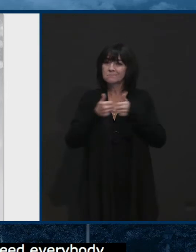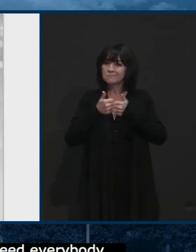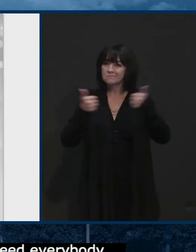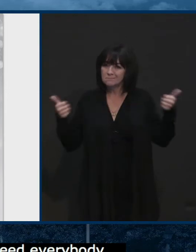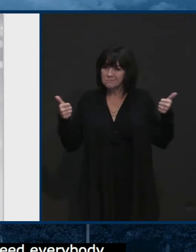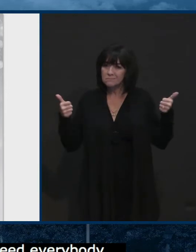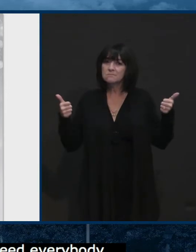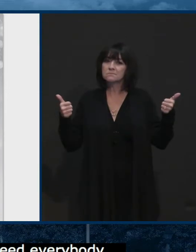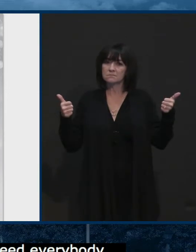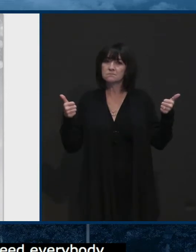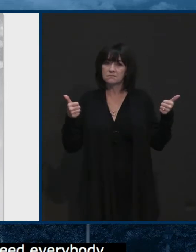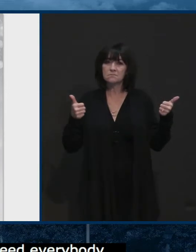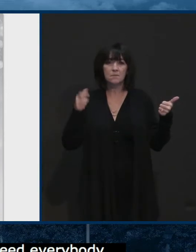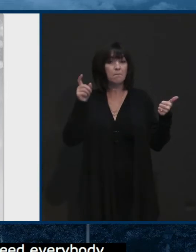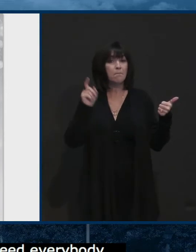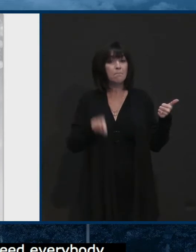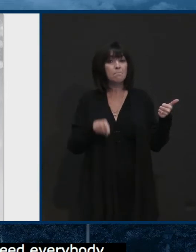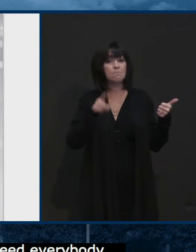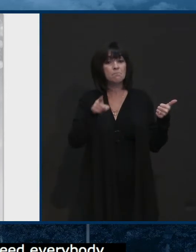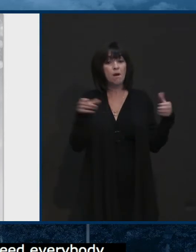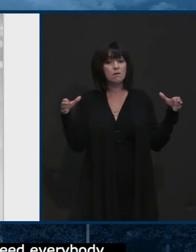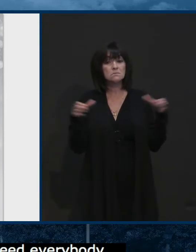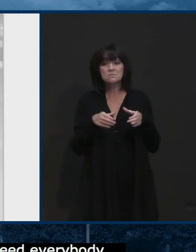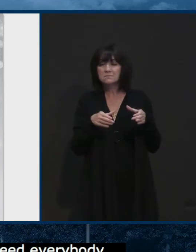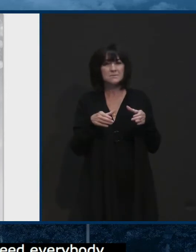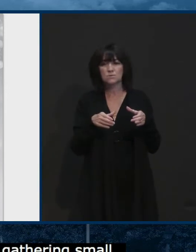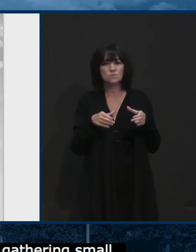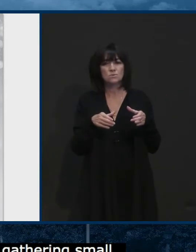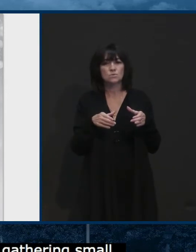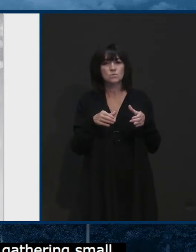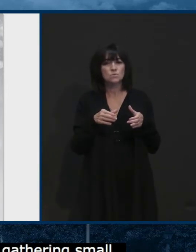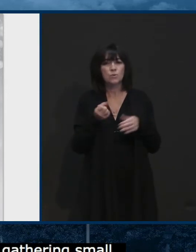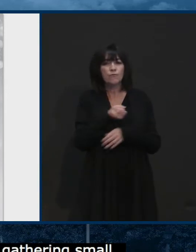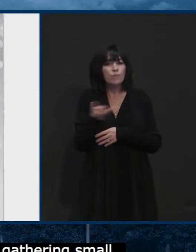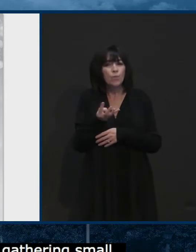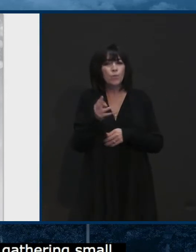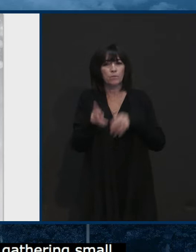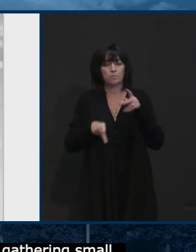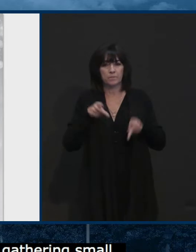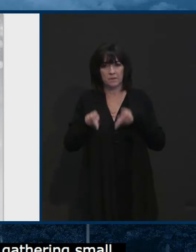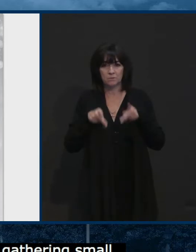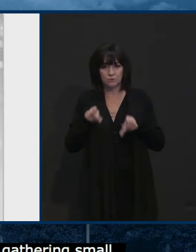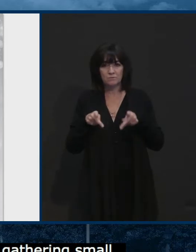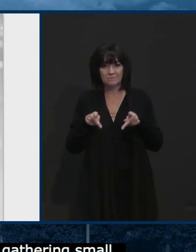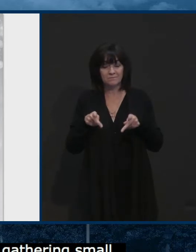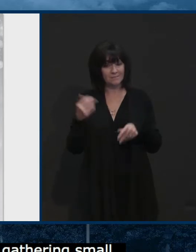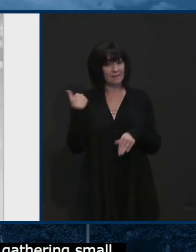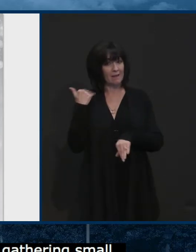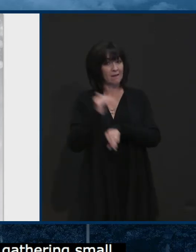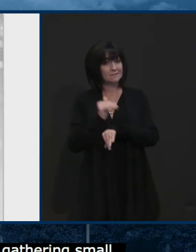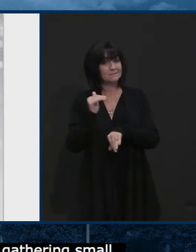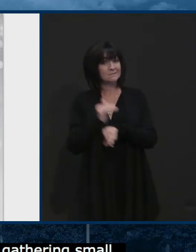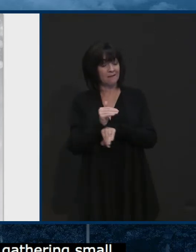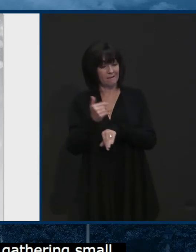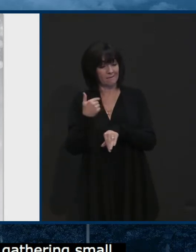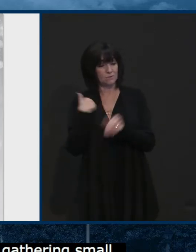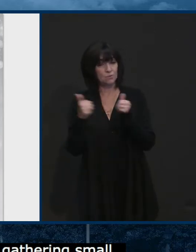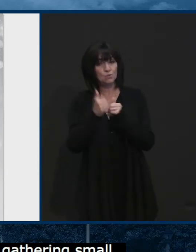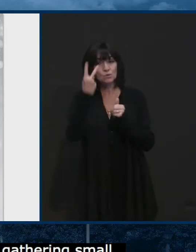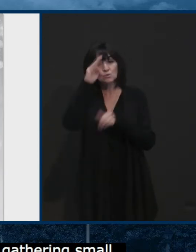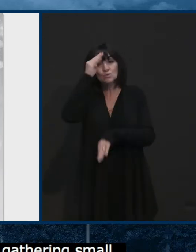within family units, do virtual get-togethers. I had a Zoom call with my 2 sons last night,